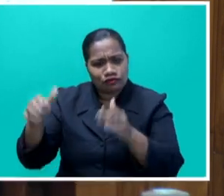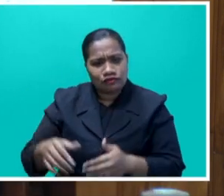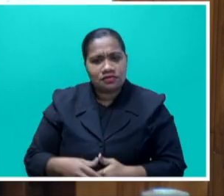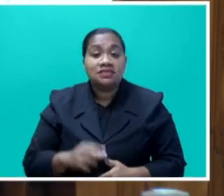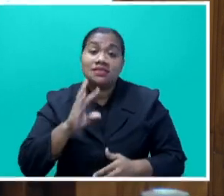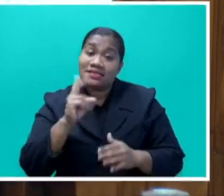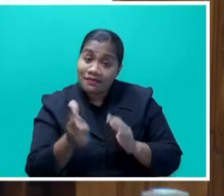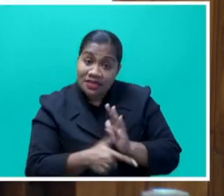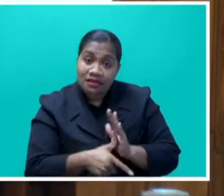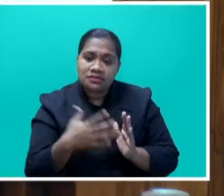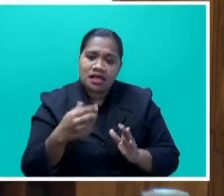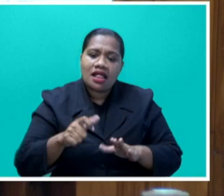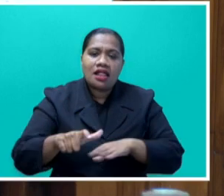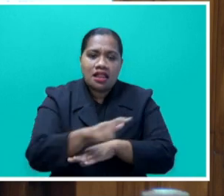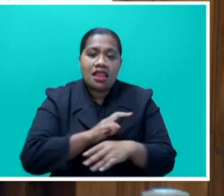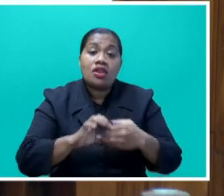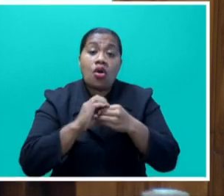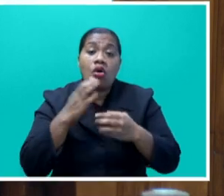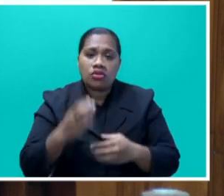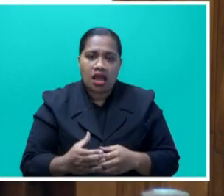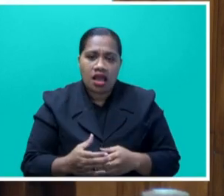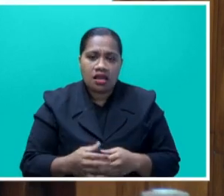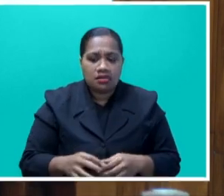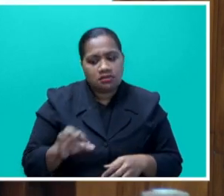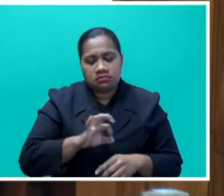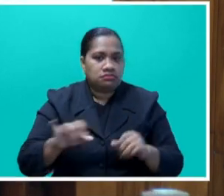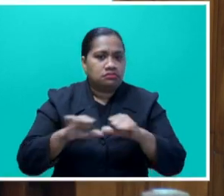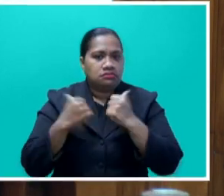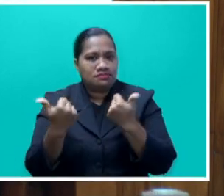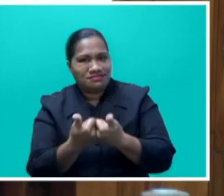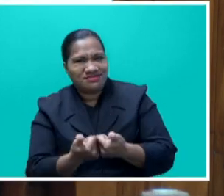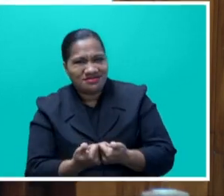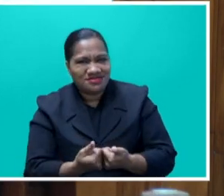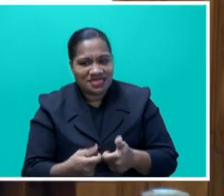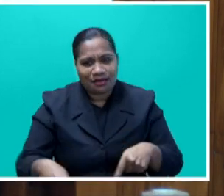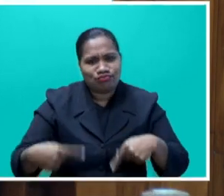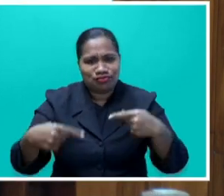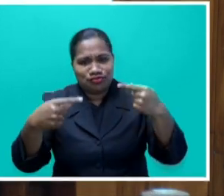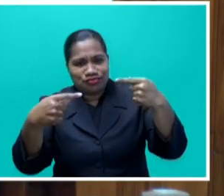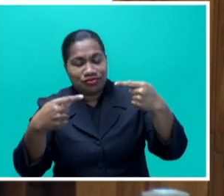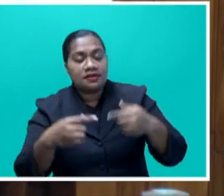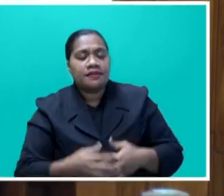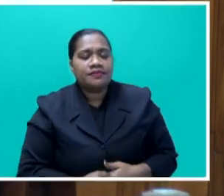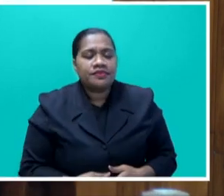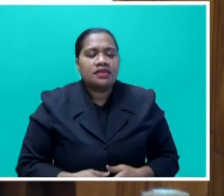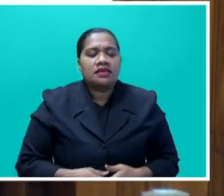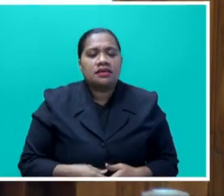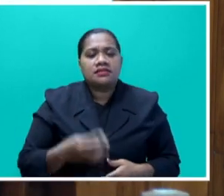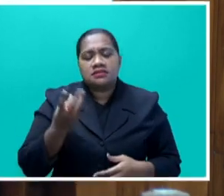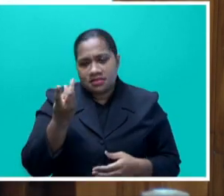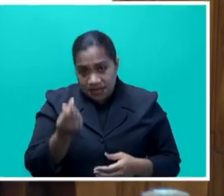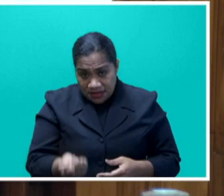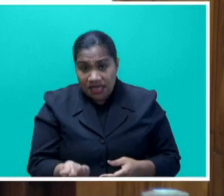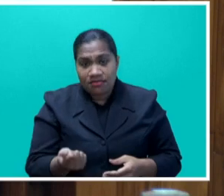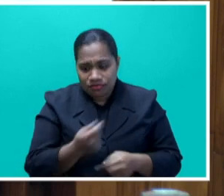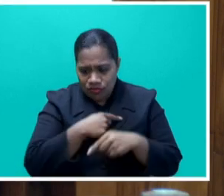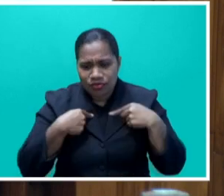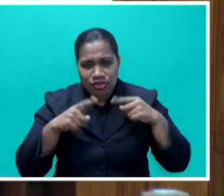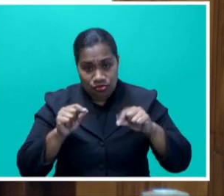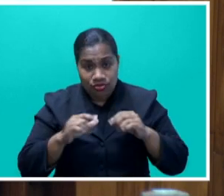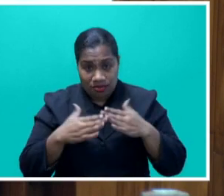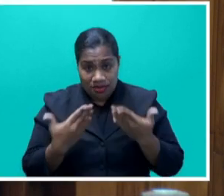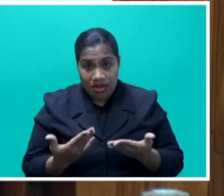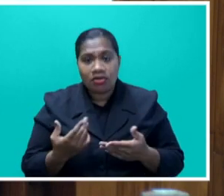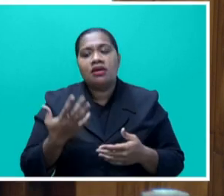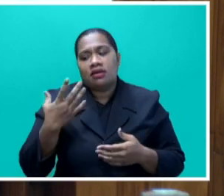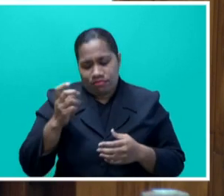we have landowner disputes as well. There are a number of development that we are doing at the moment, and we are facing some of these problems, Mr. Speaker,